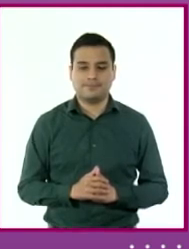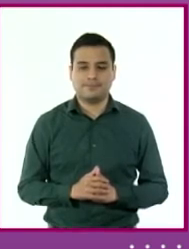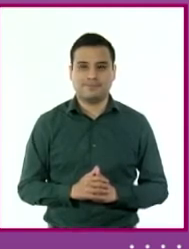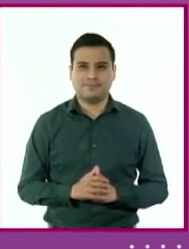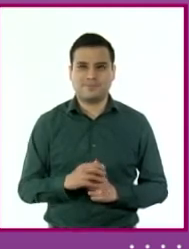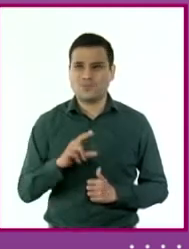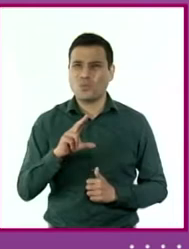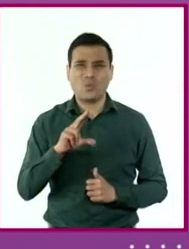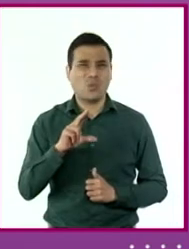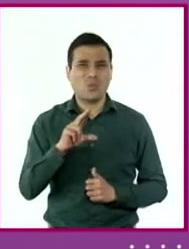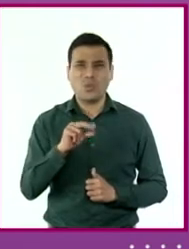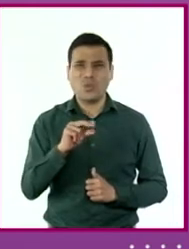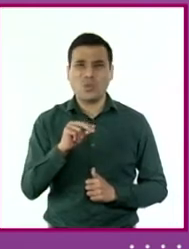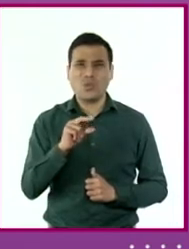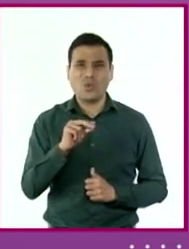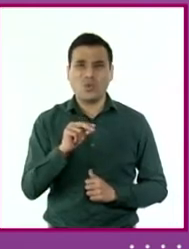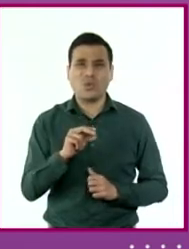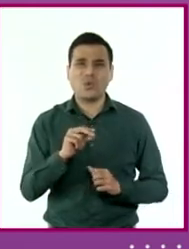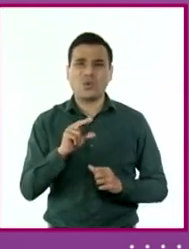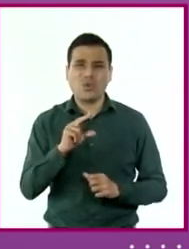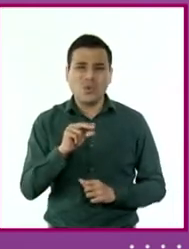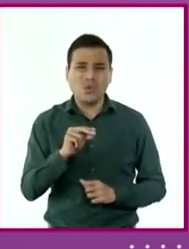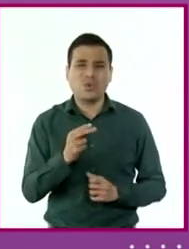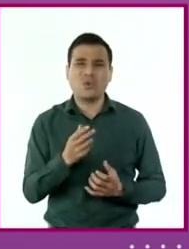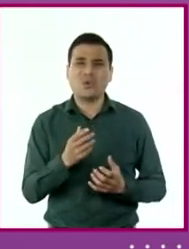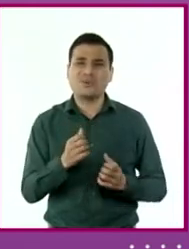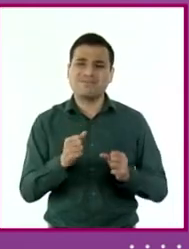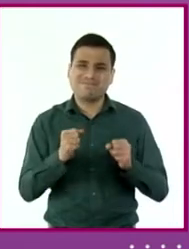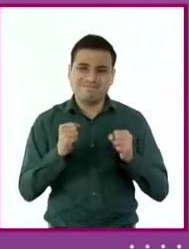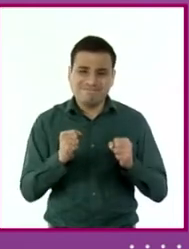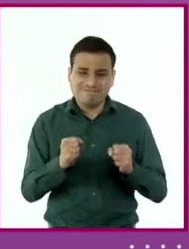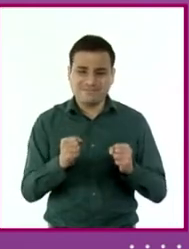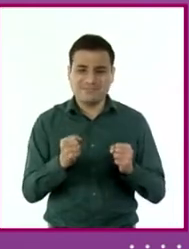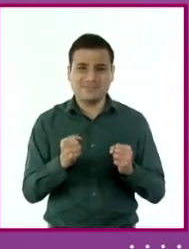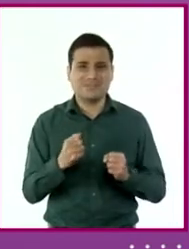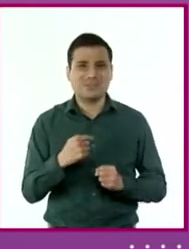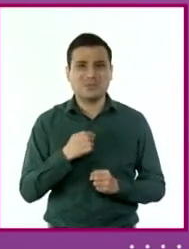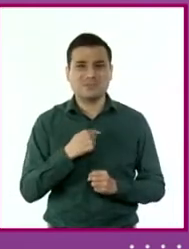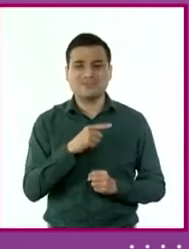No, no, no, no, no, no, no, no. Ya perdí.